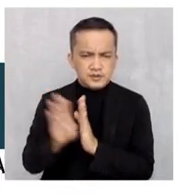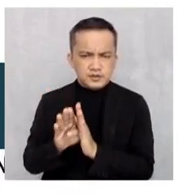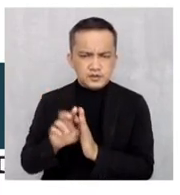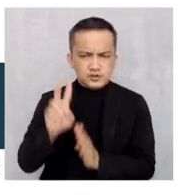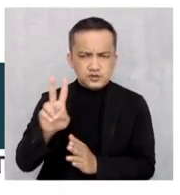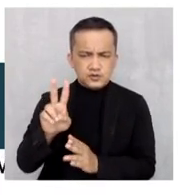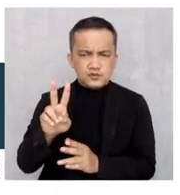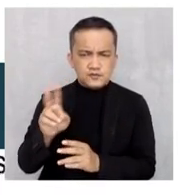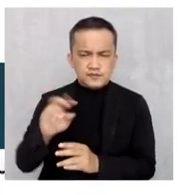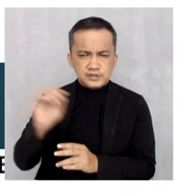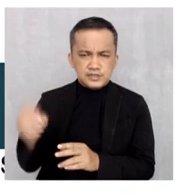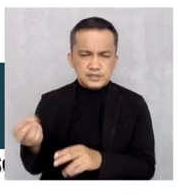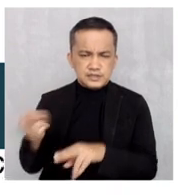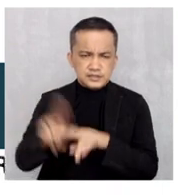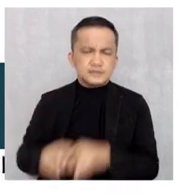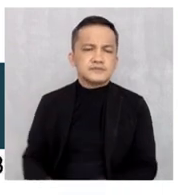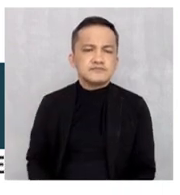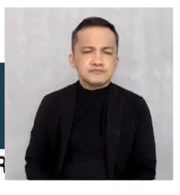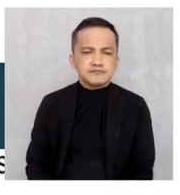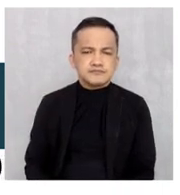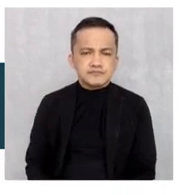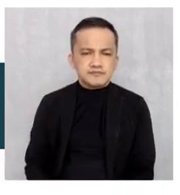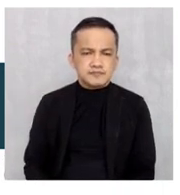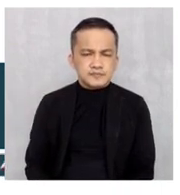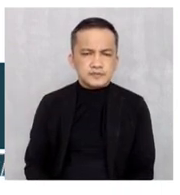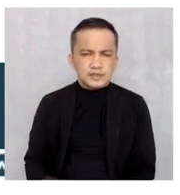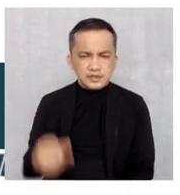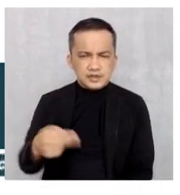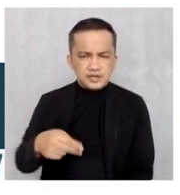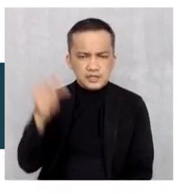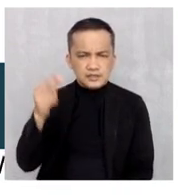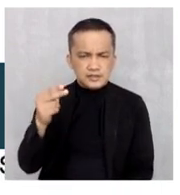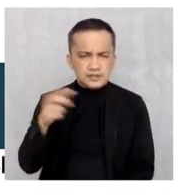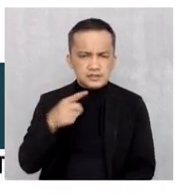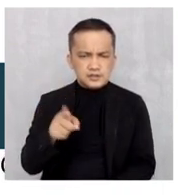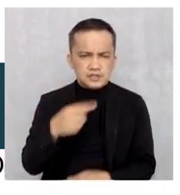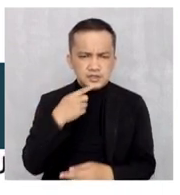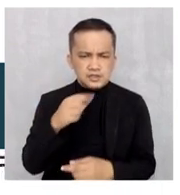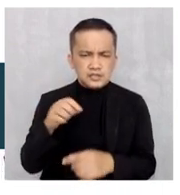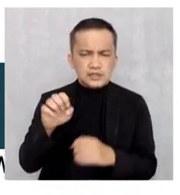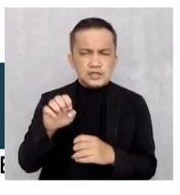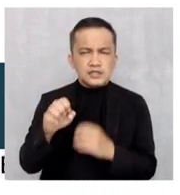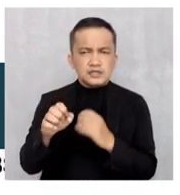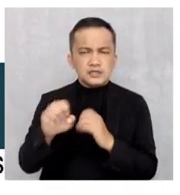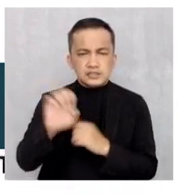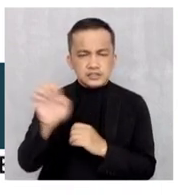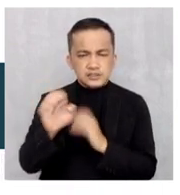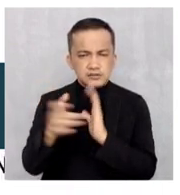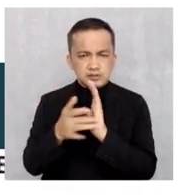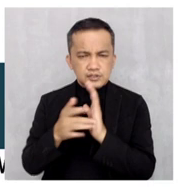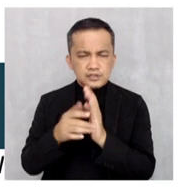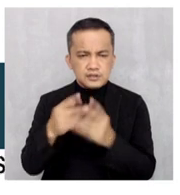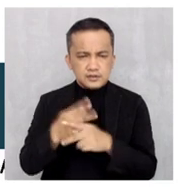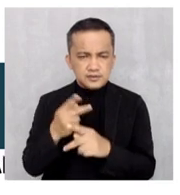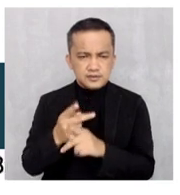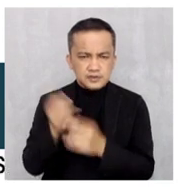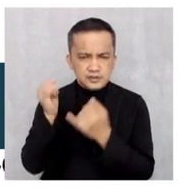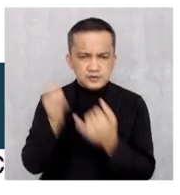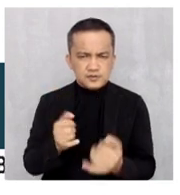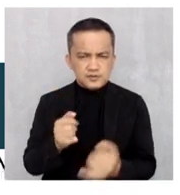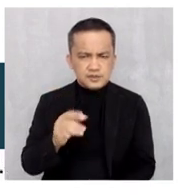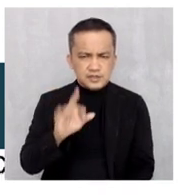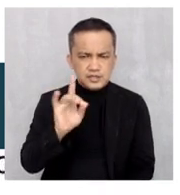increase from a year ago, on the back of higher shipment in electronic products. Imports, meanwhile, fell 8.8%